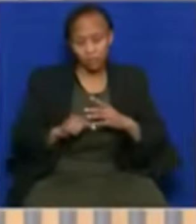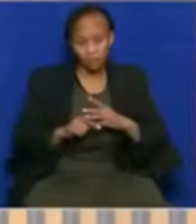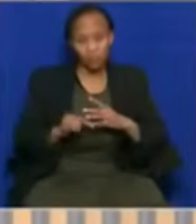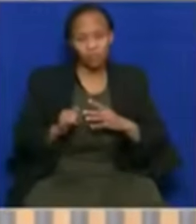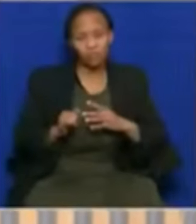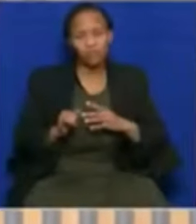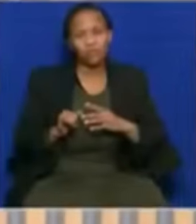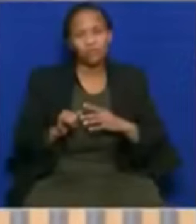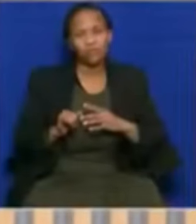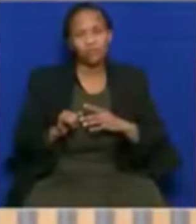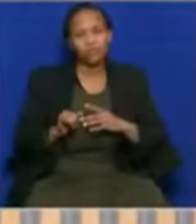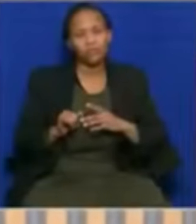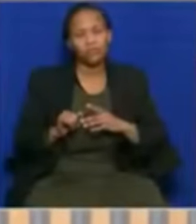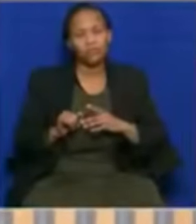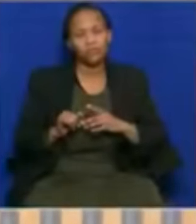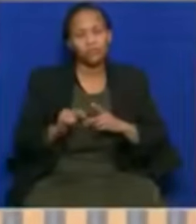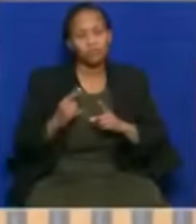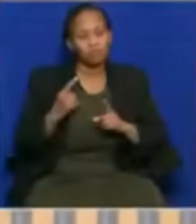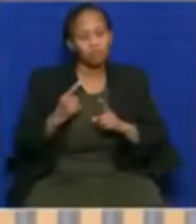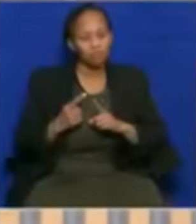the accused.